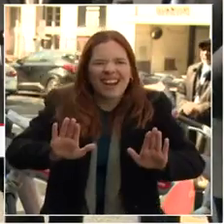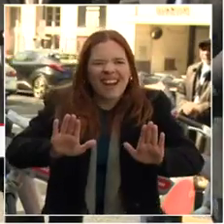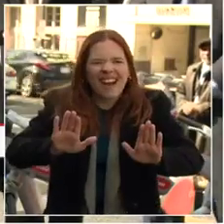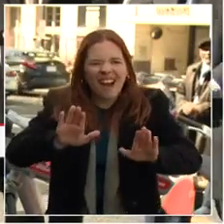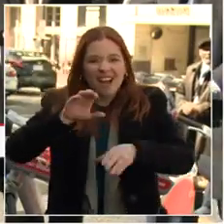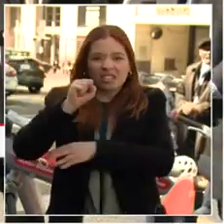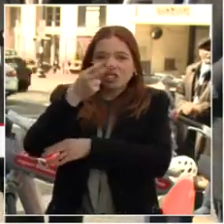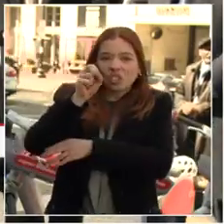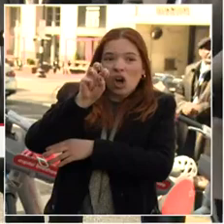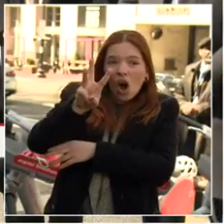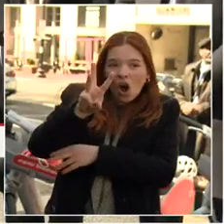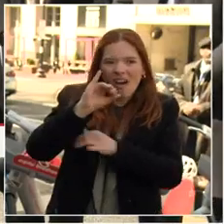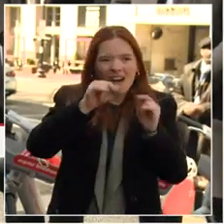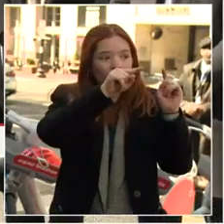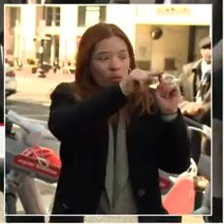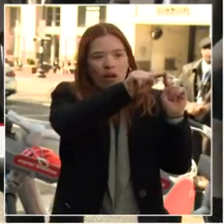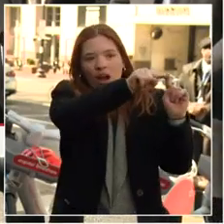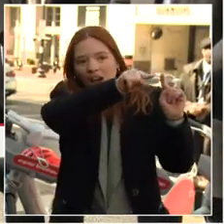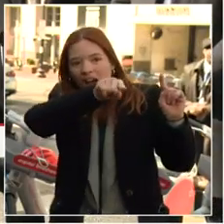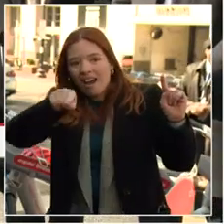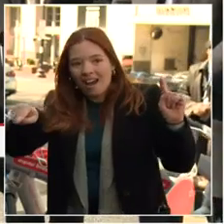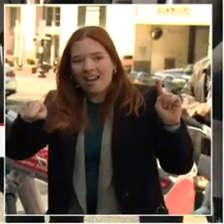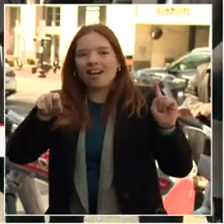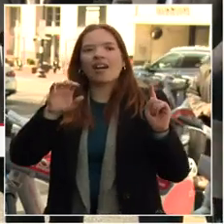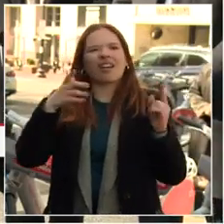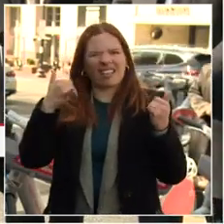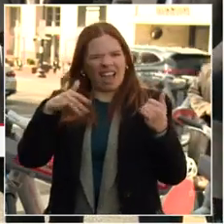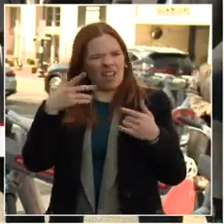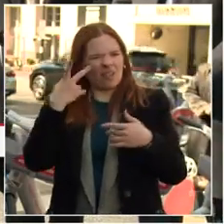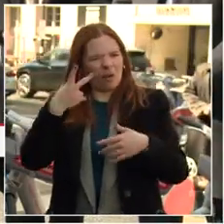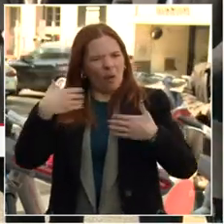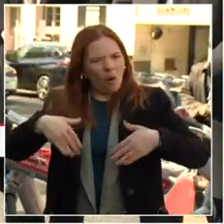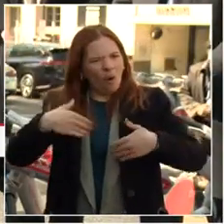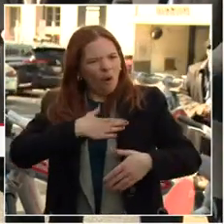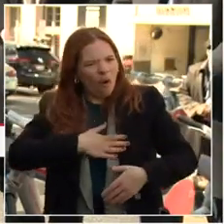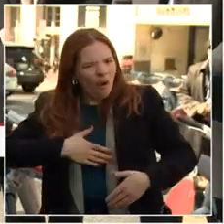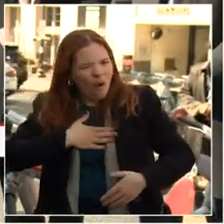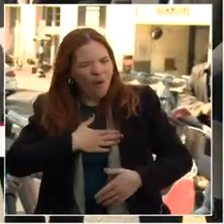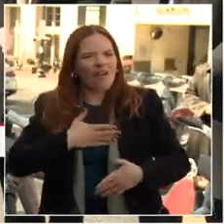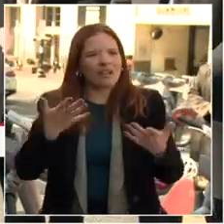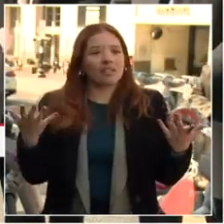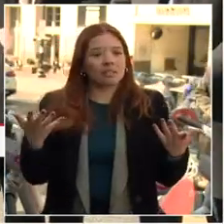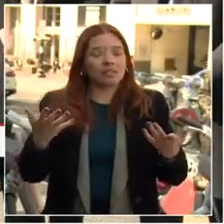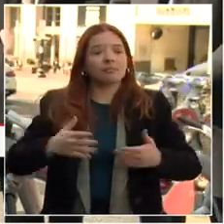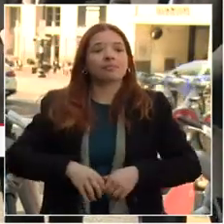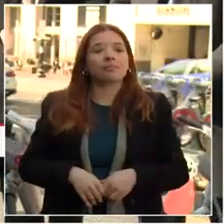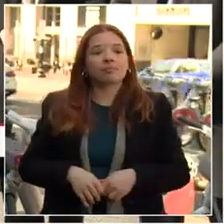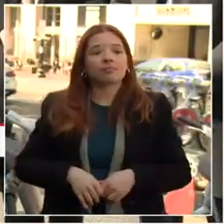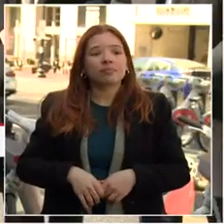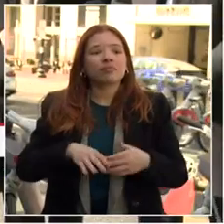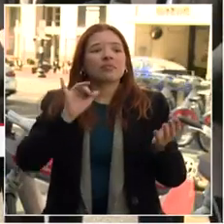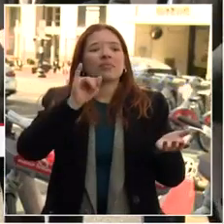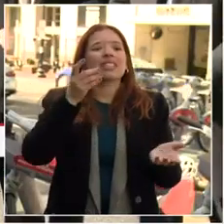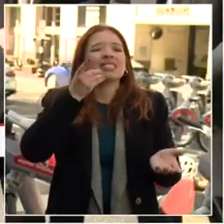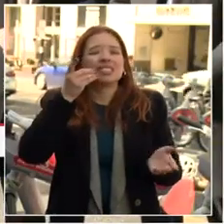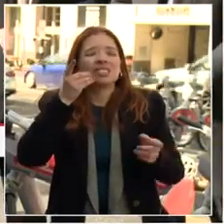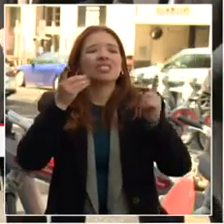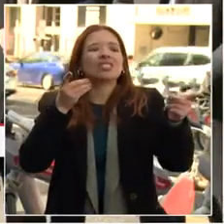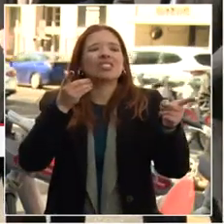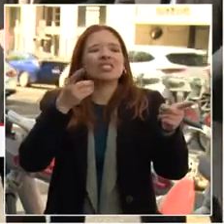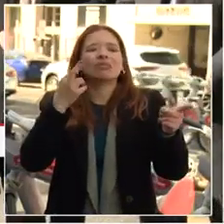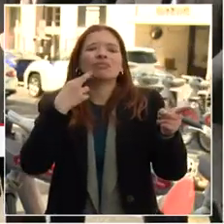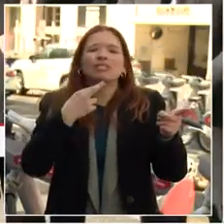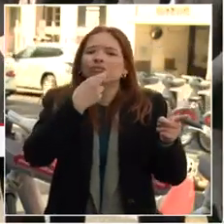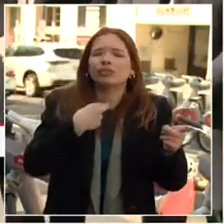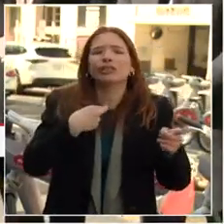very safely. And I'll tell you, as a customer of the Unconventional Diner, I really loved actually, as a patron, I'd love having those bikes go by me, not